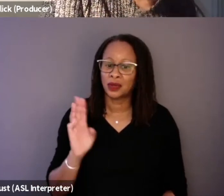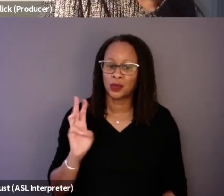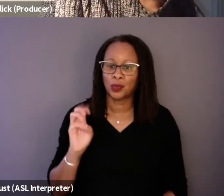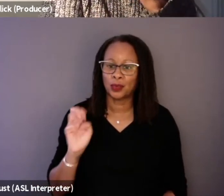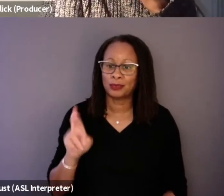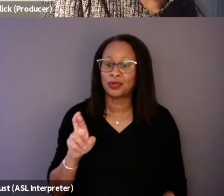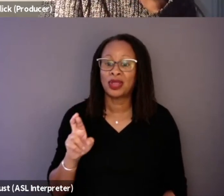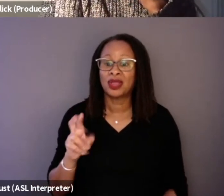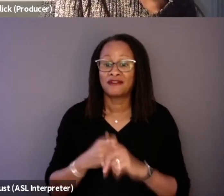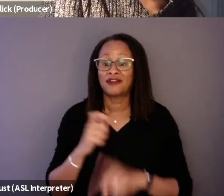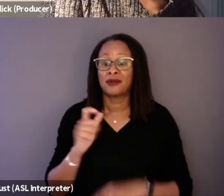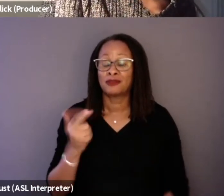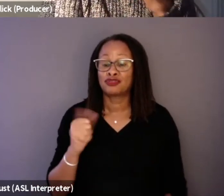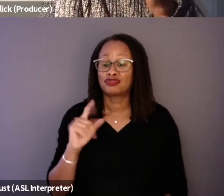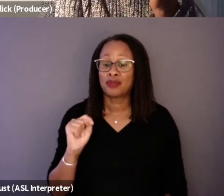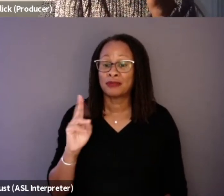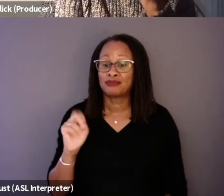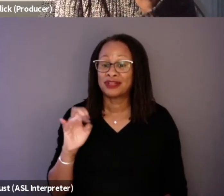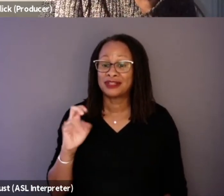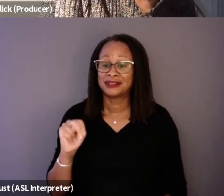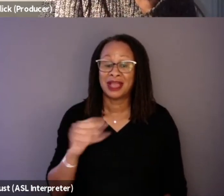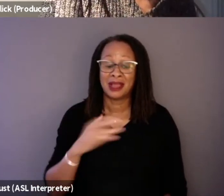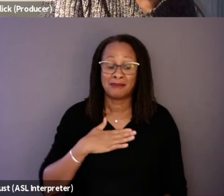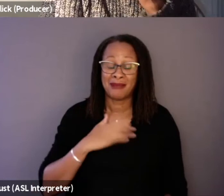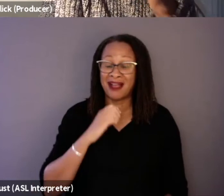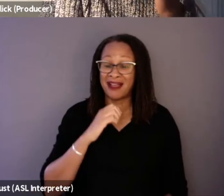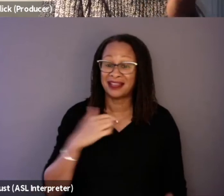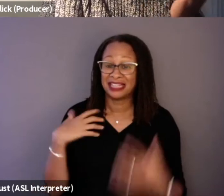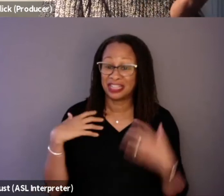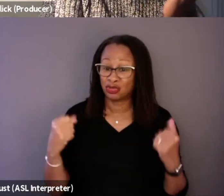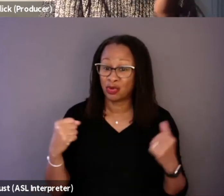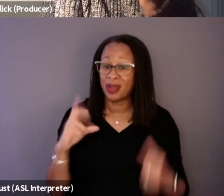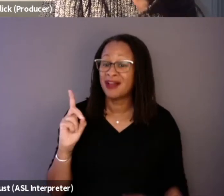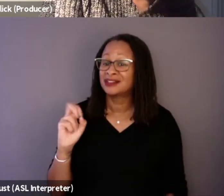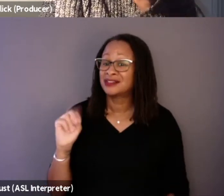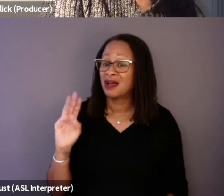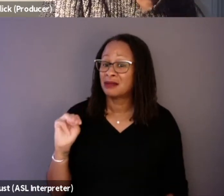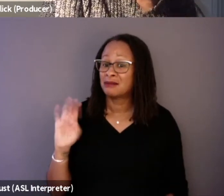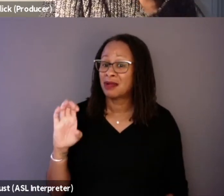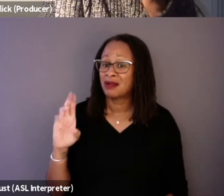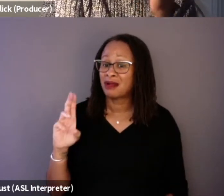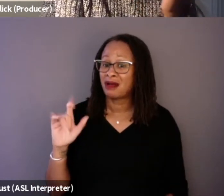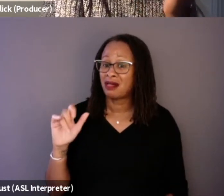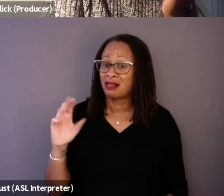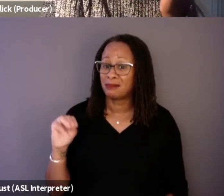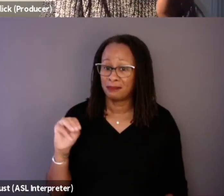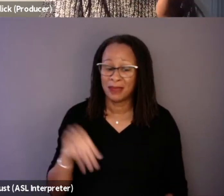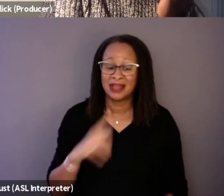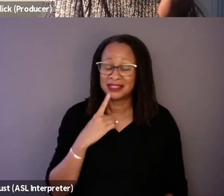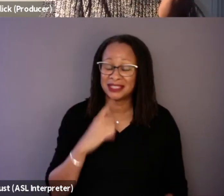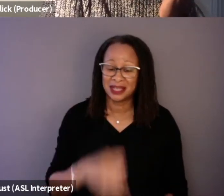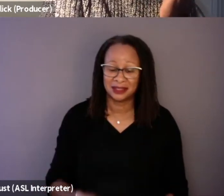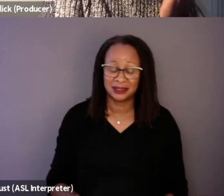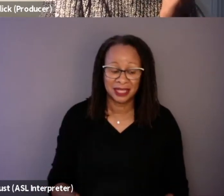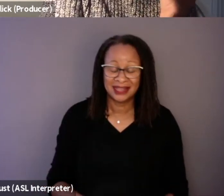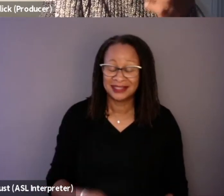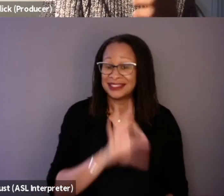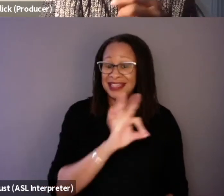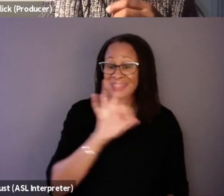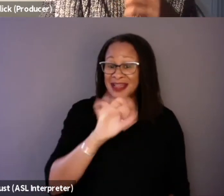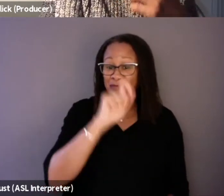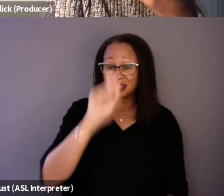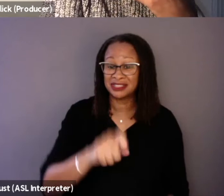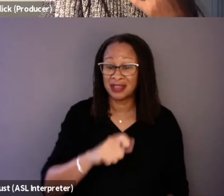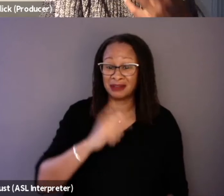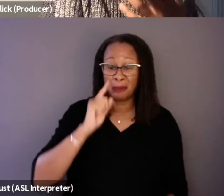hero was Don McCullin growing up, who famously said, I think, that it's 99% tedium and 10 minutes. Mm-hmm.